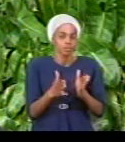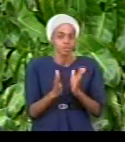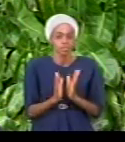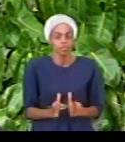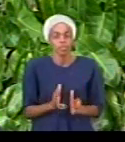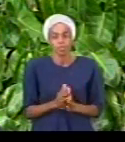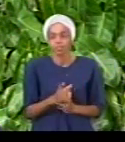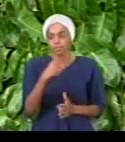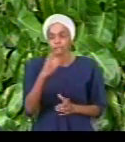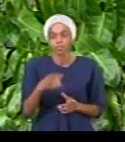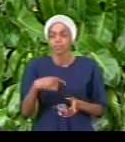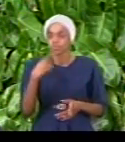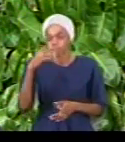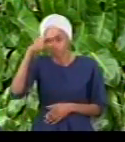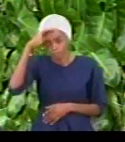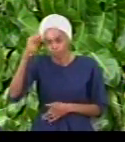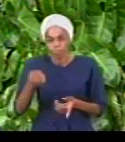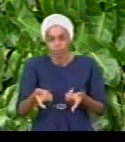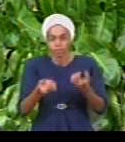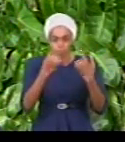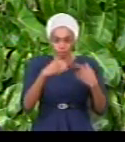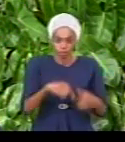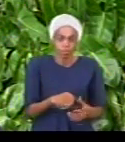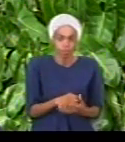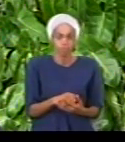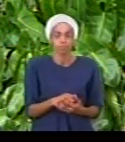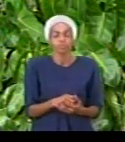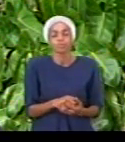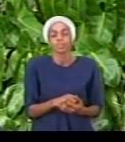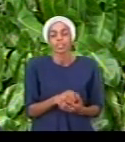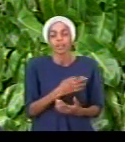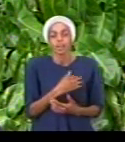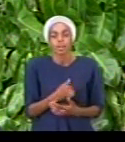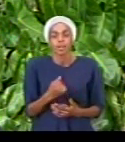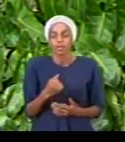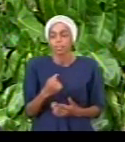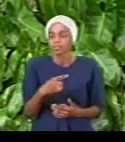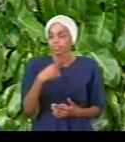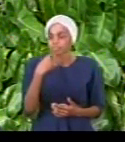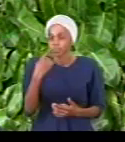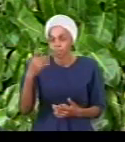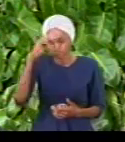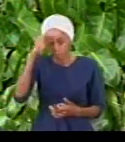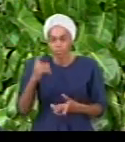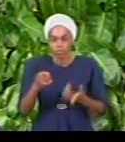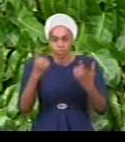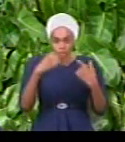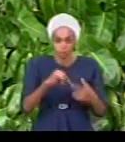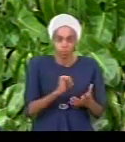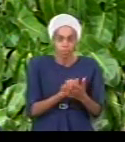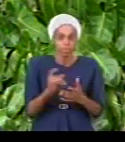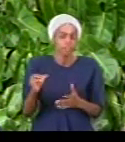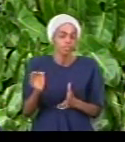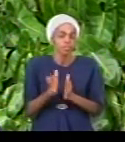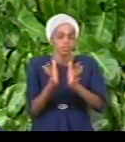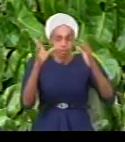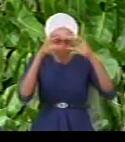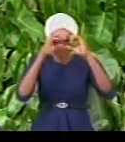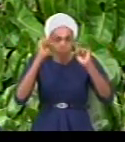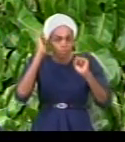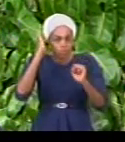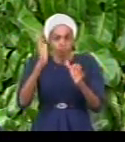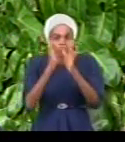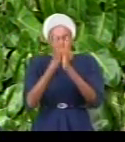for people that have problem. And when we came there with my group pastor,